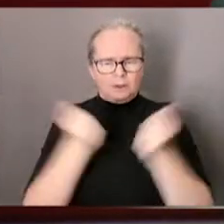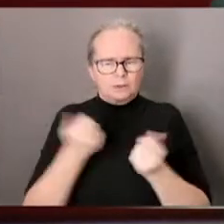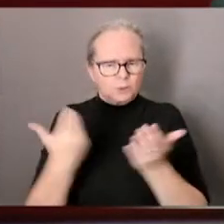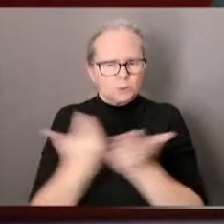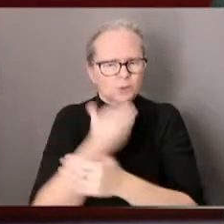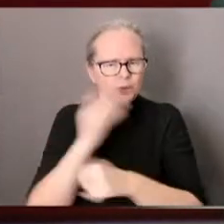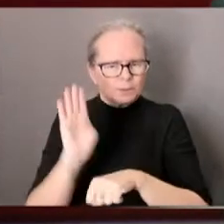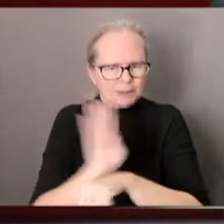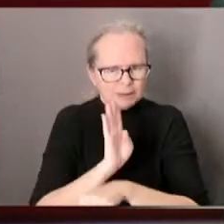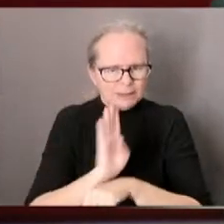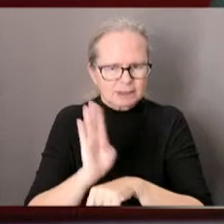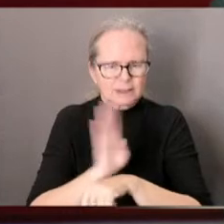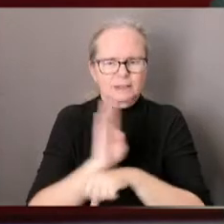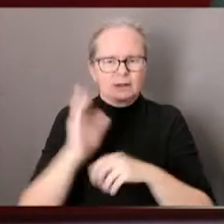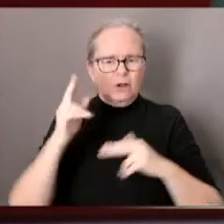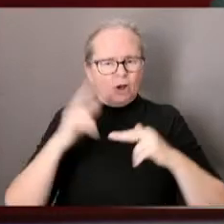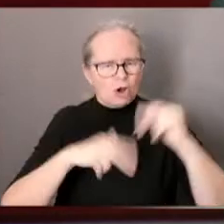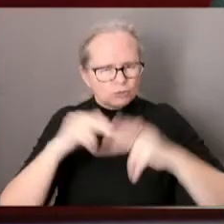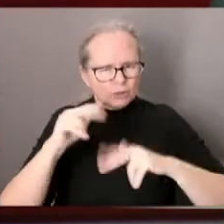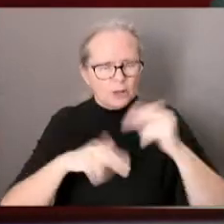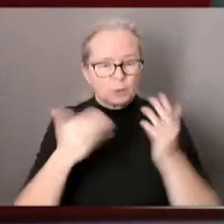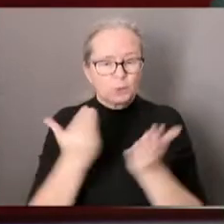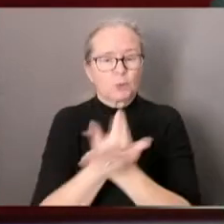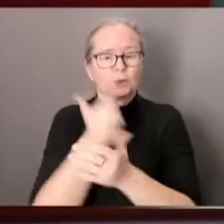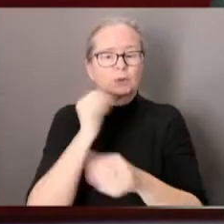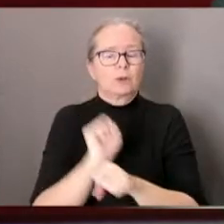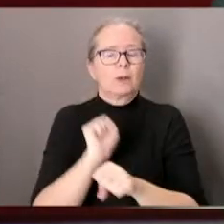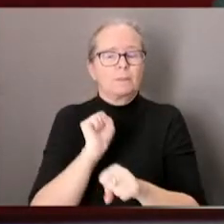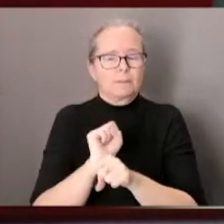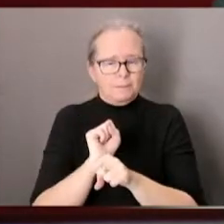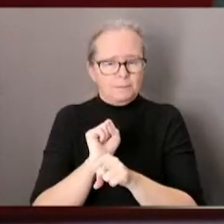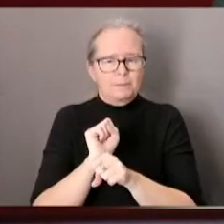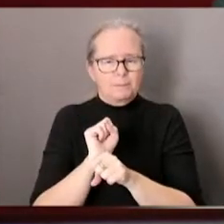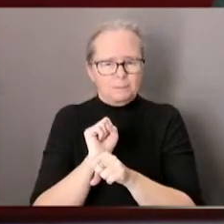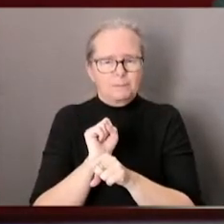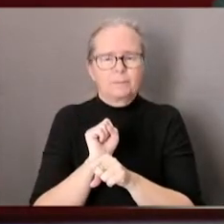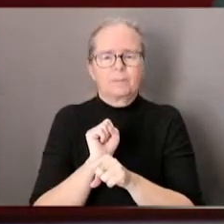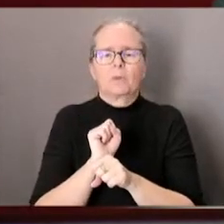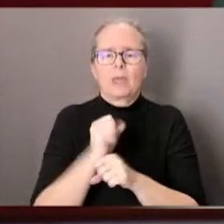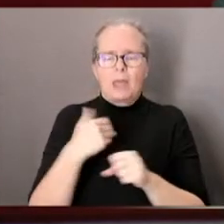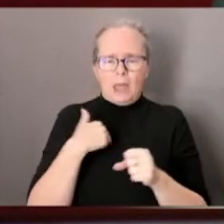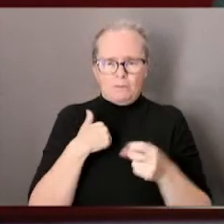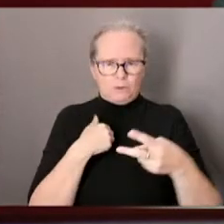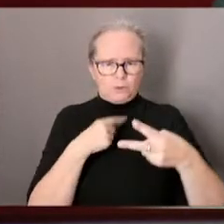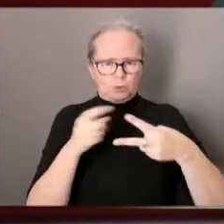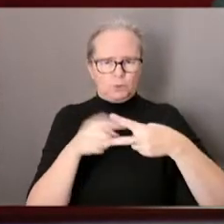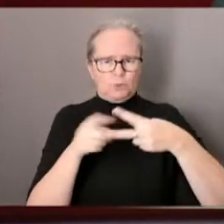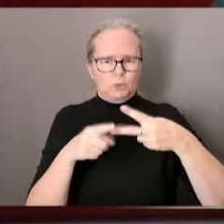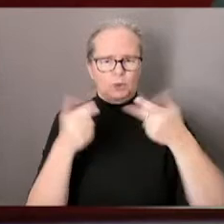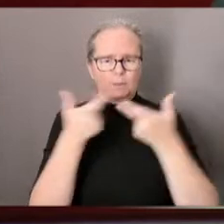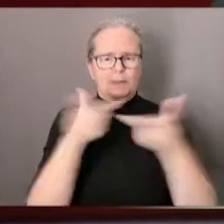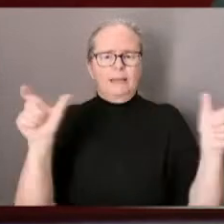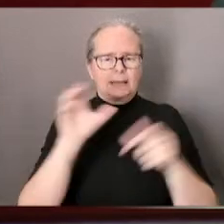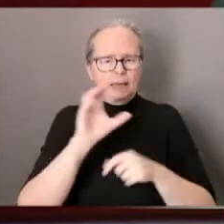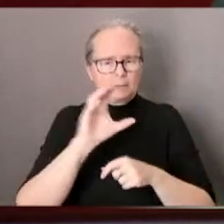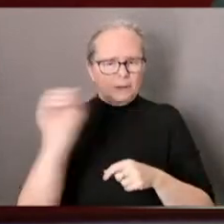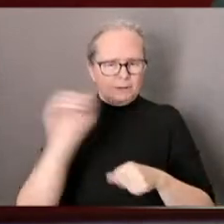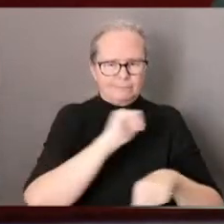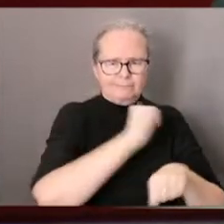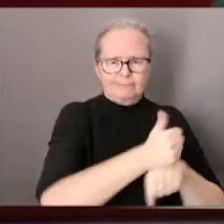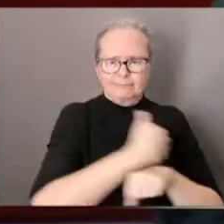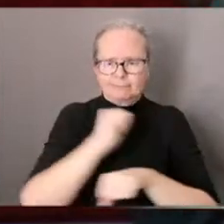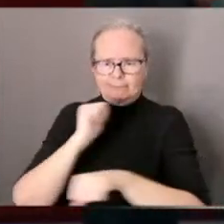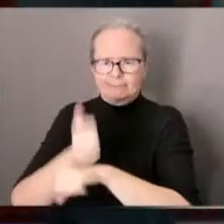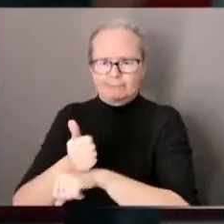as phyto Organics and Strathmore and Canadian Gibson and de Havilland in Wheatland County we expanded broadband and the Canadian infrastructure Bank made a